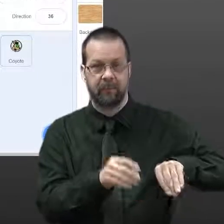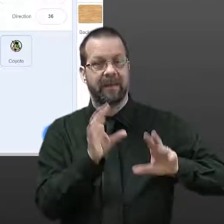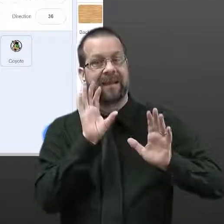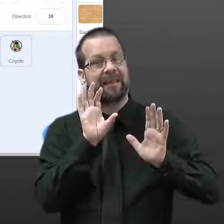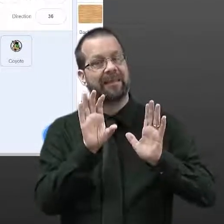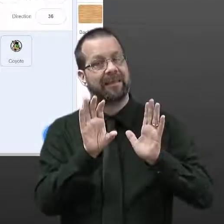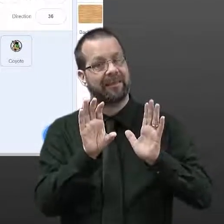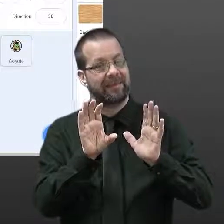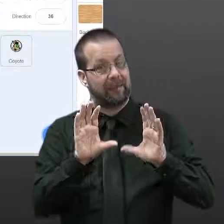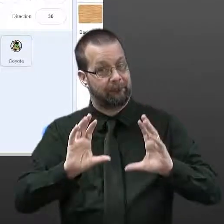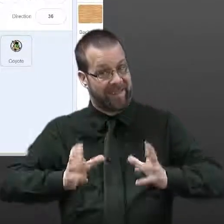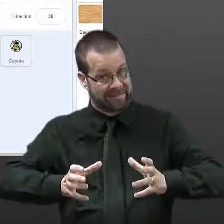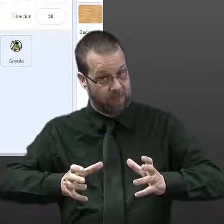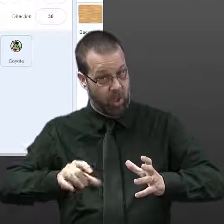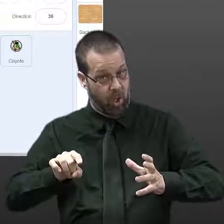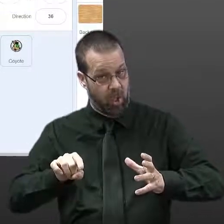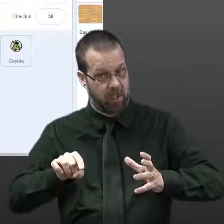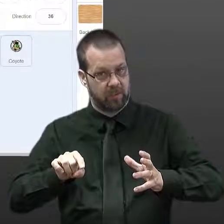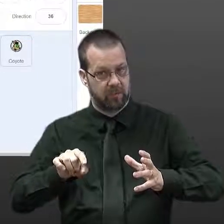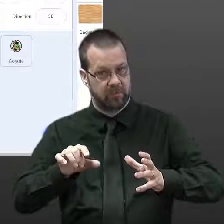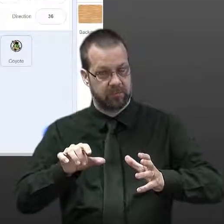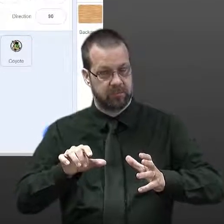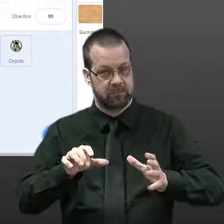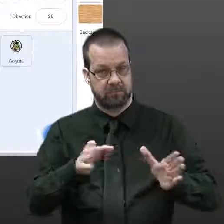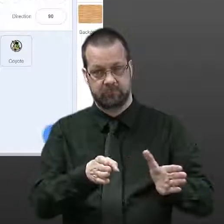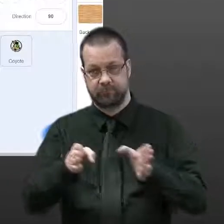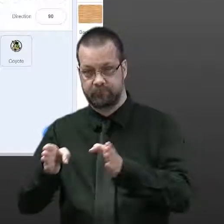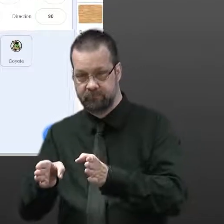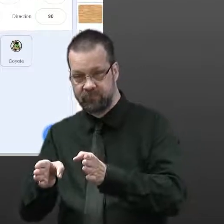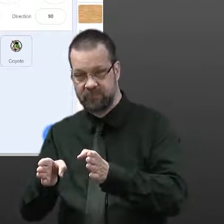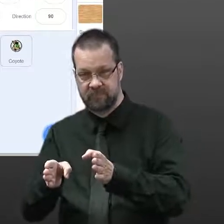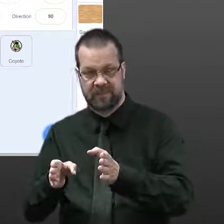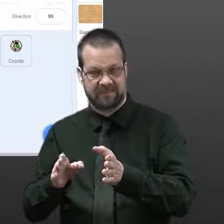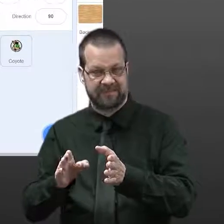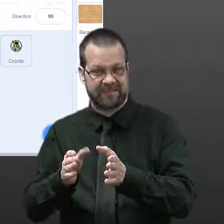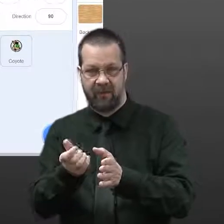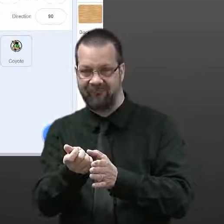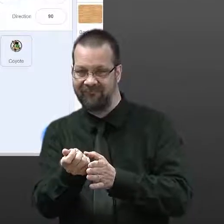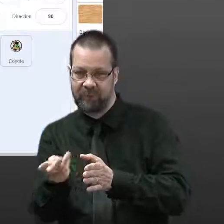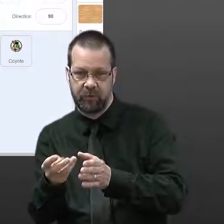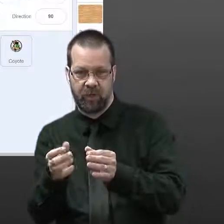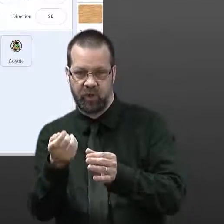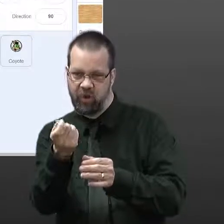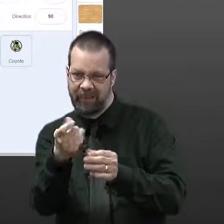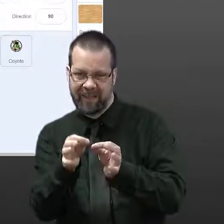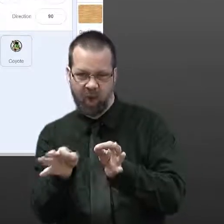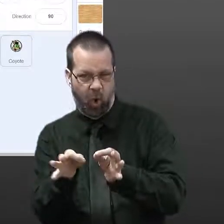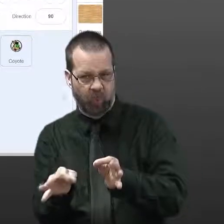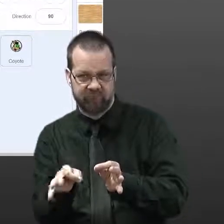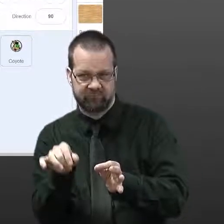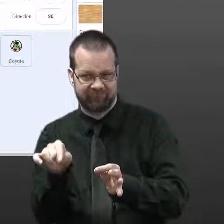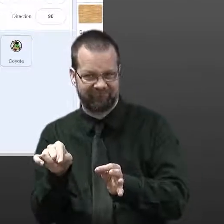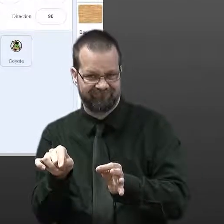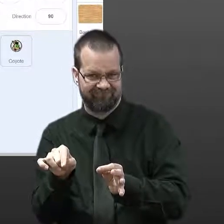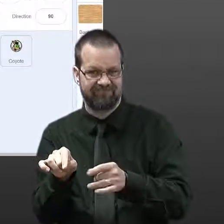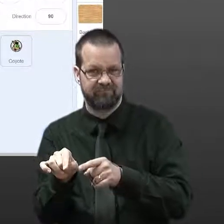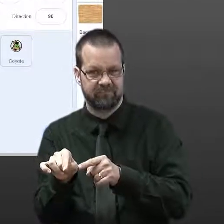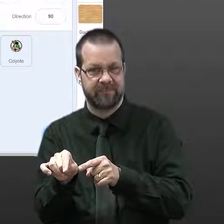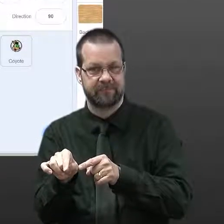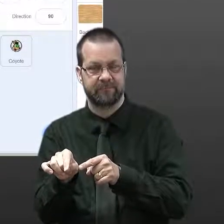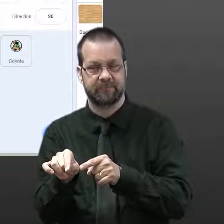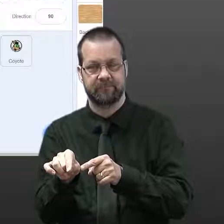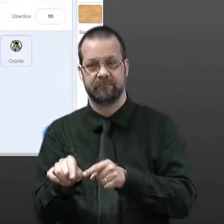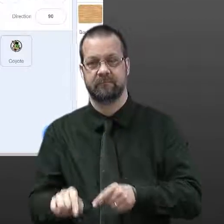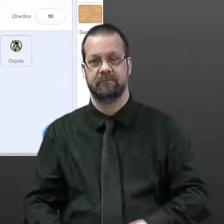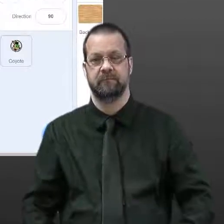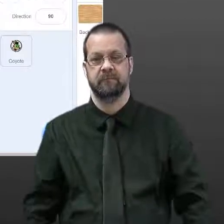basketball sprite. We've written a lot of code so far. We won't write as much code on this hoop sprite. We just need to do a few things. So click on